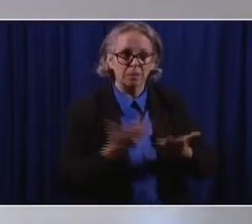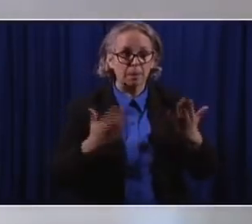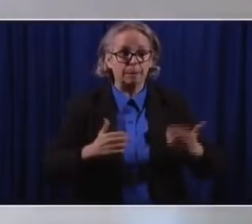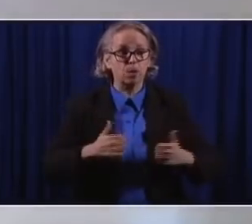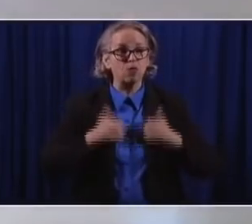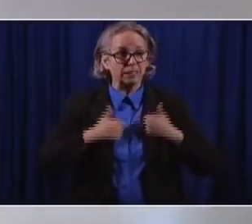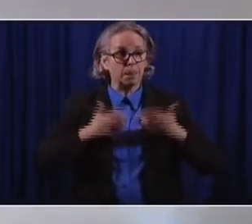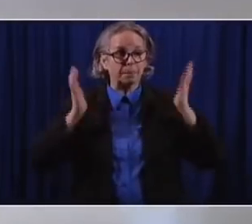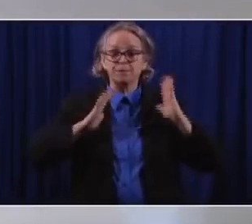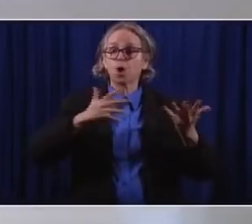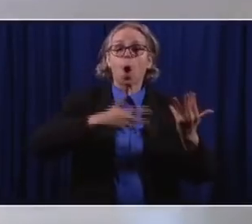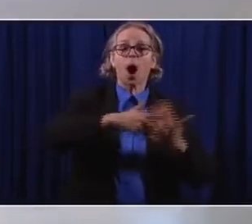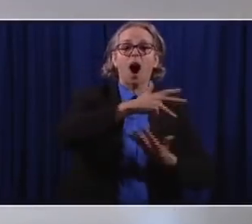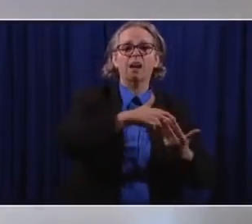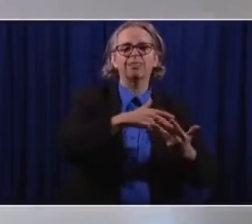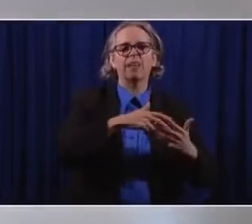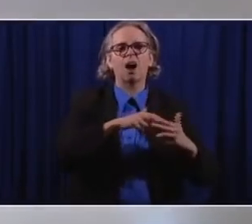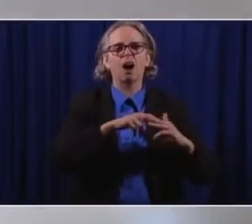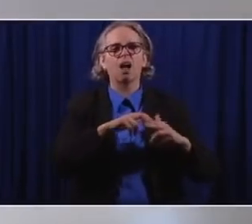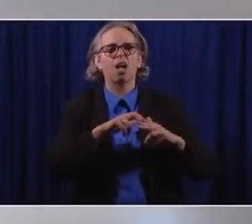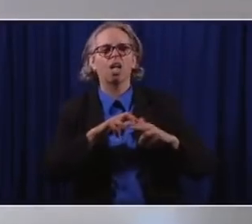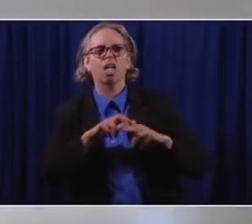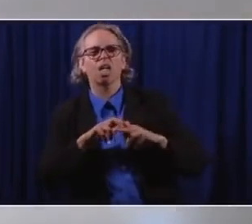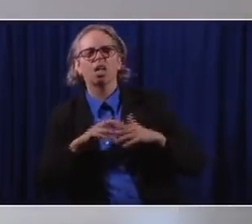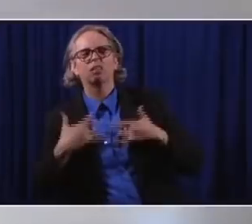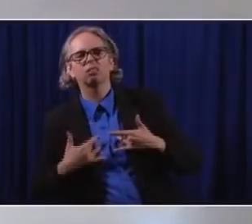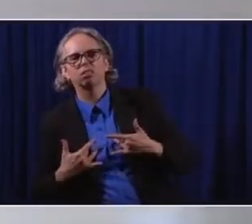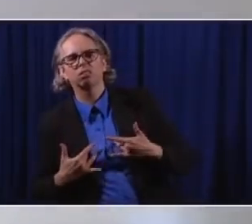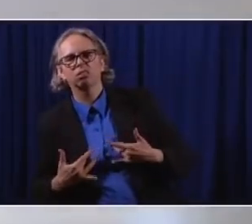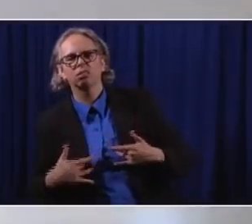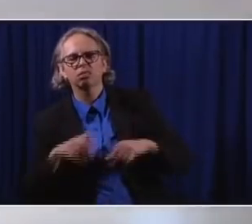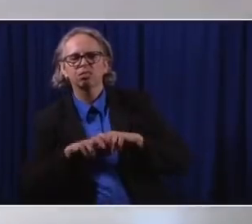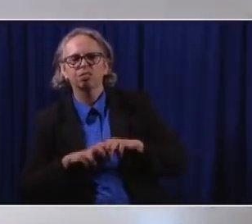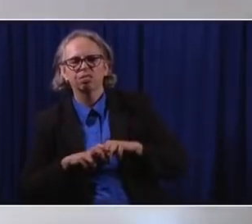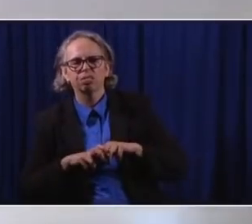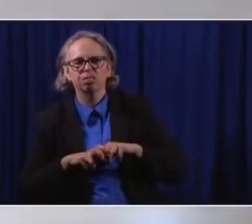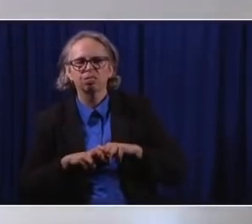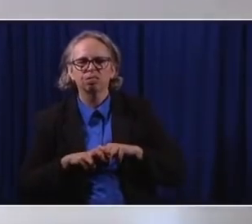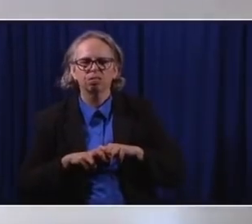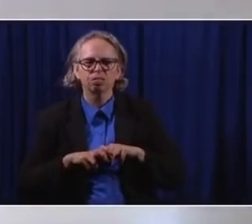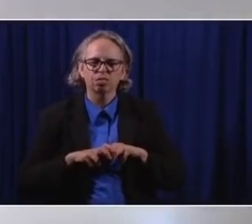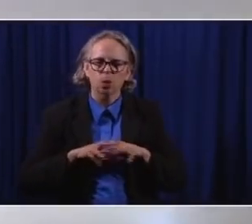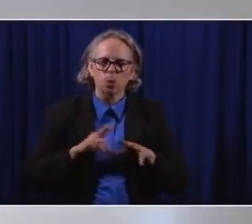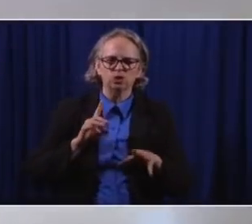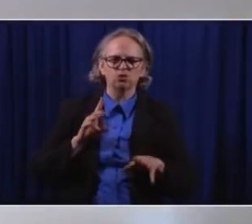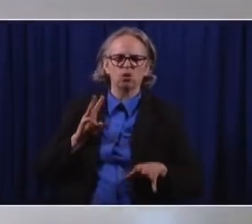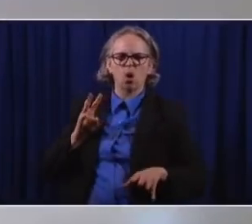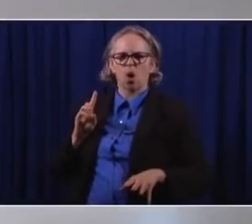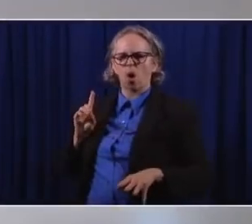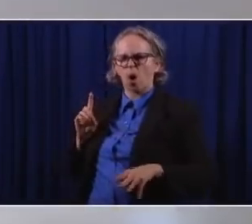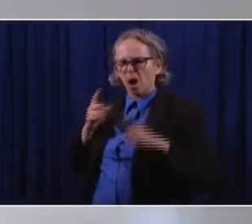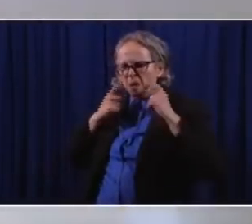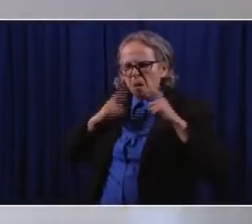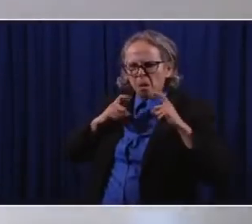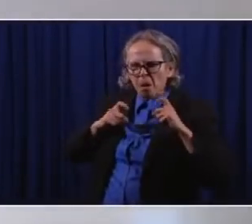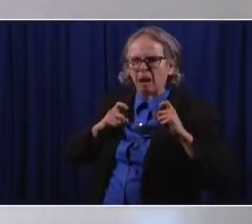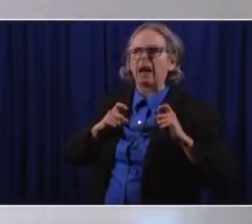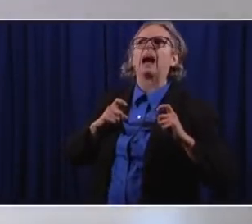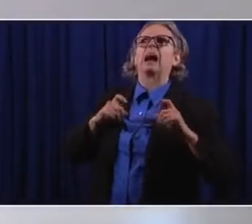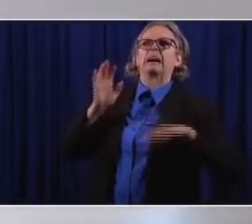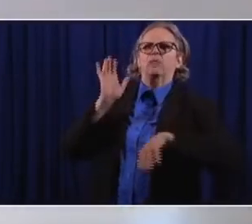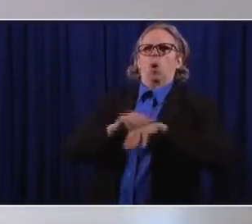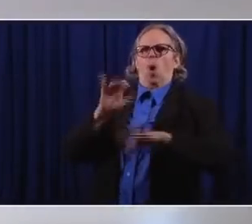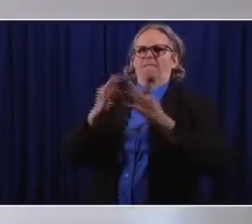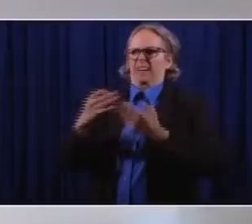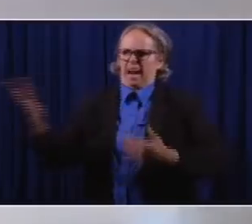is experiencing emotional distress, seldom speaking or crying more frequently. We also are going to permit communal